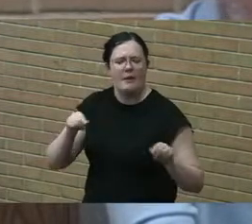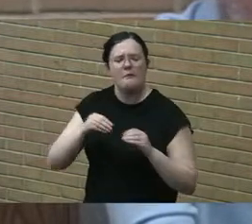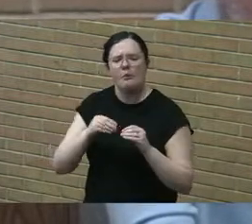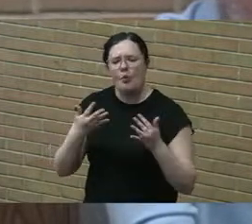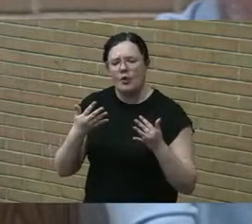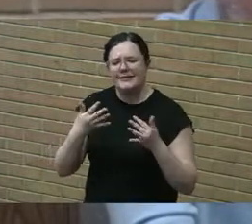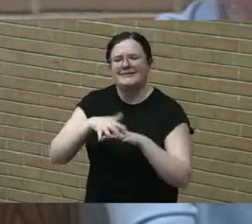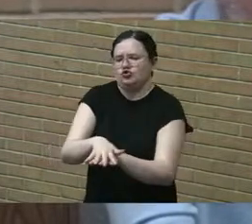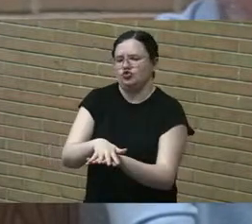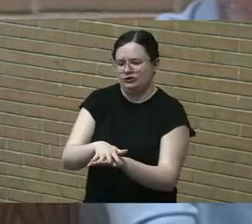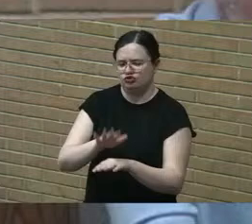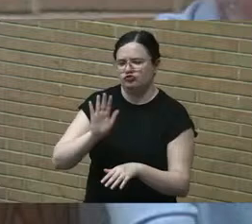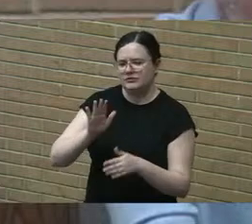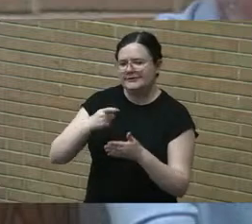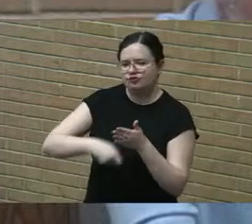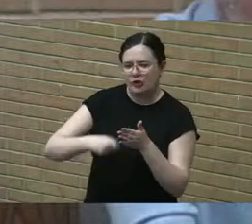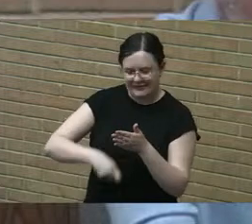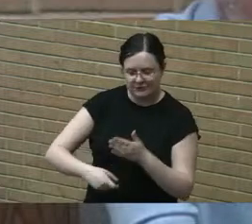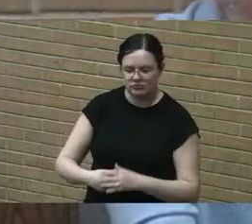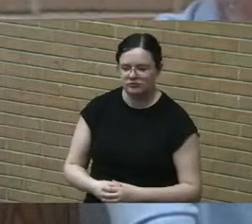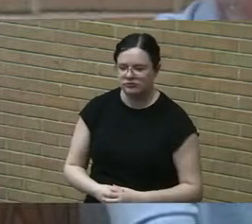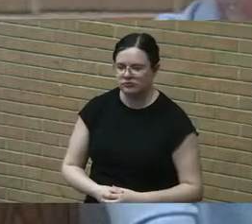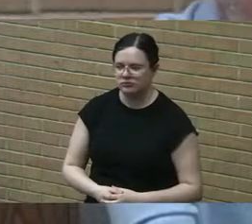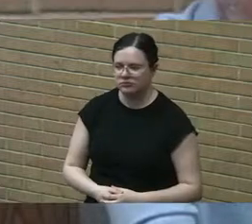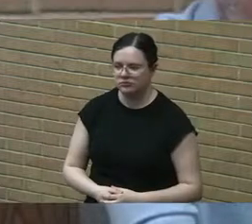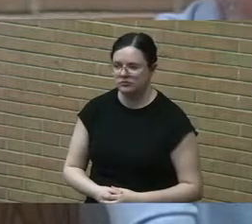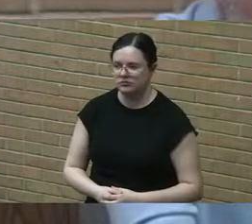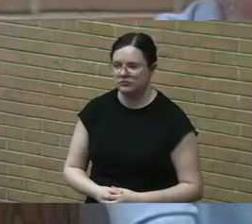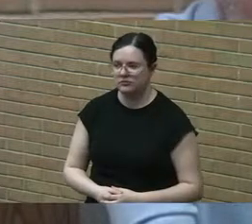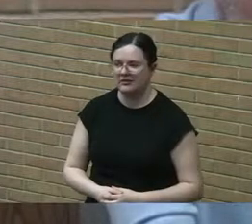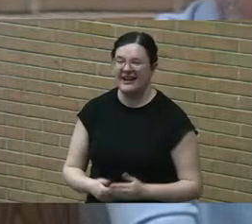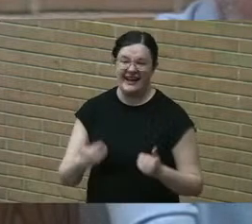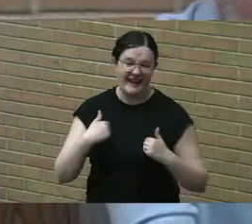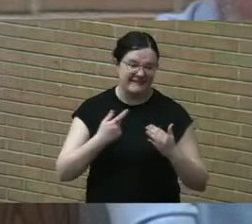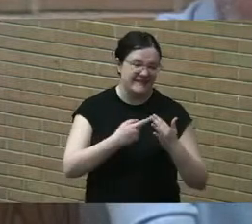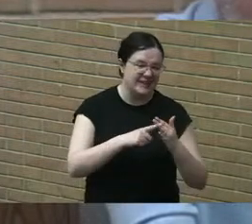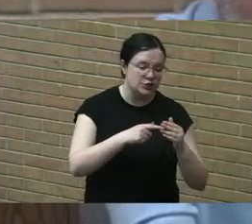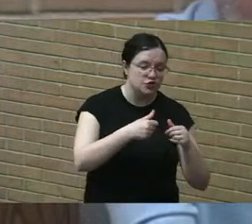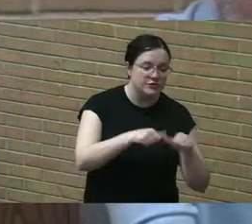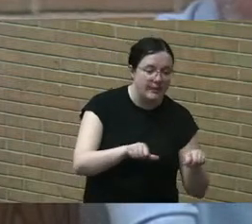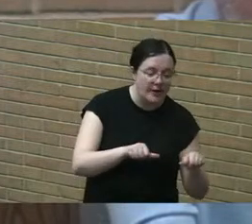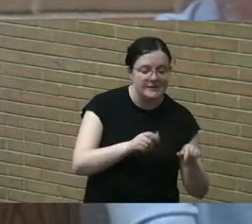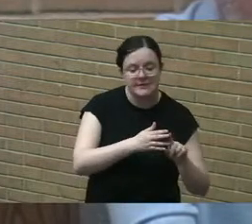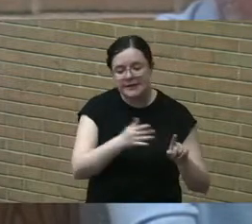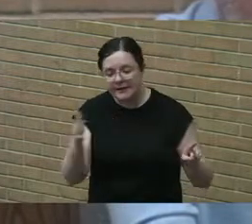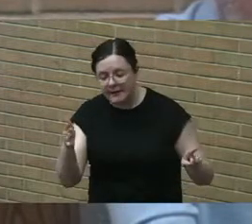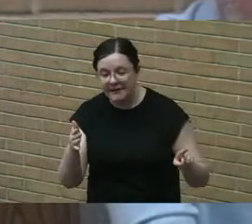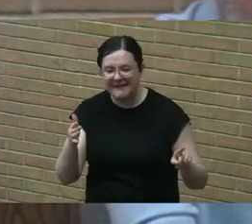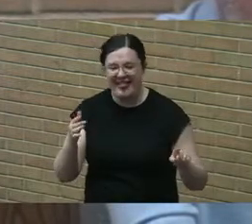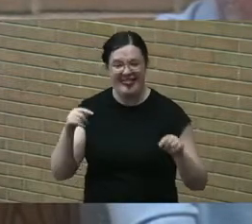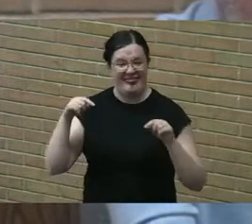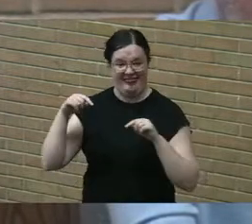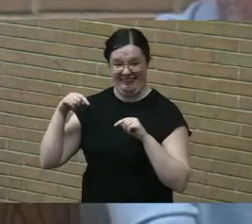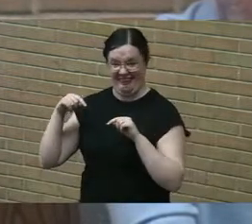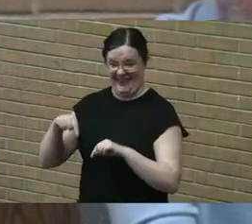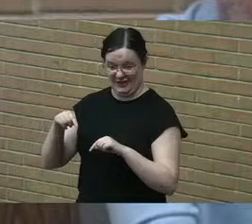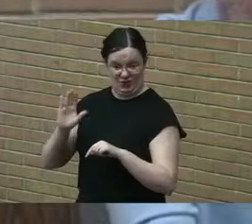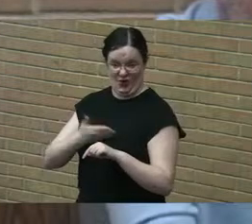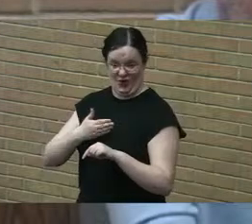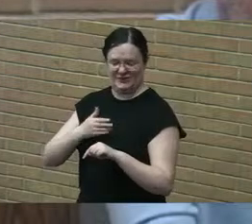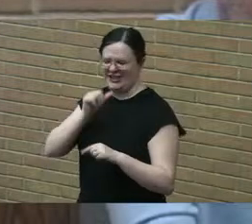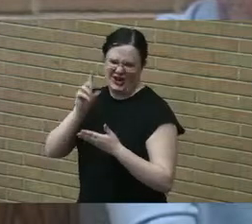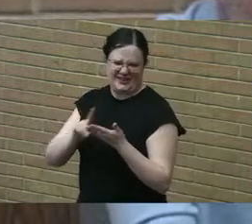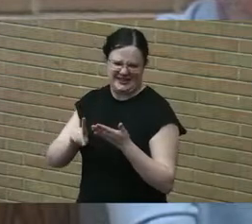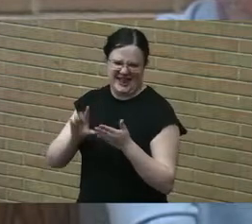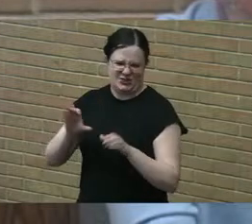terms of the pricing and price. There are initial deposits dealing with that and everything else. This is not designed to do that.